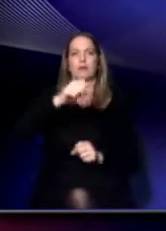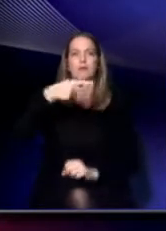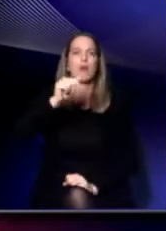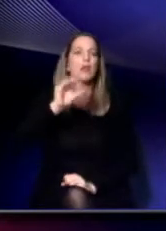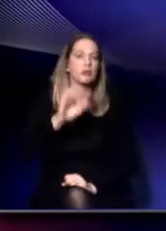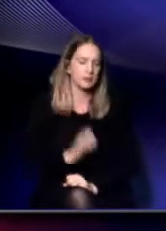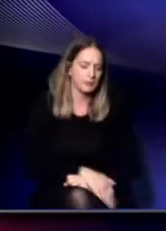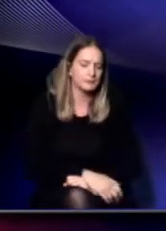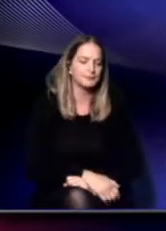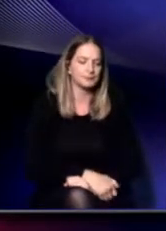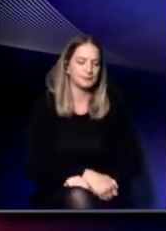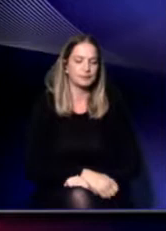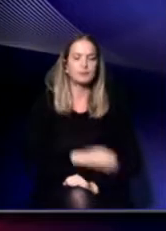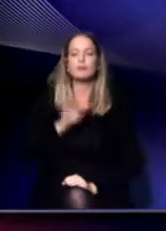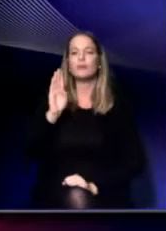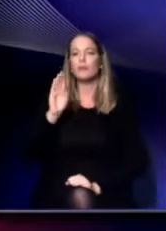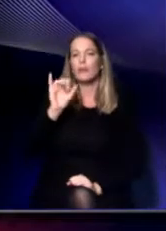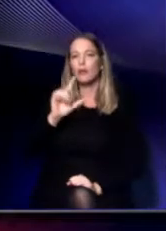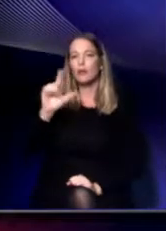So